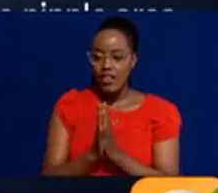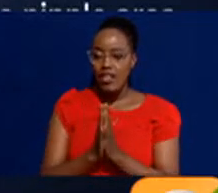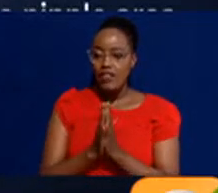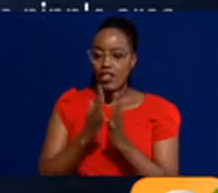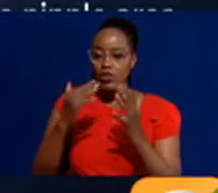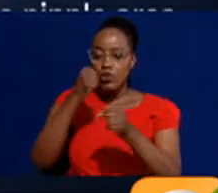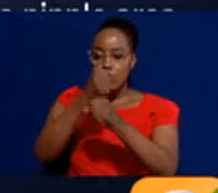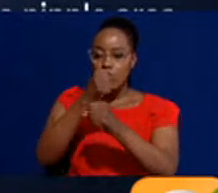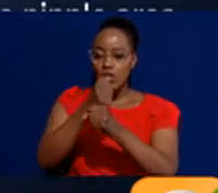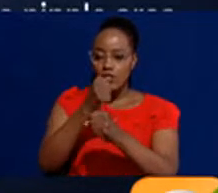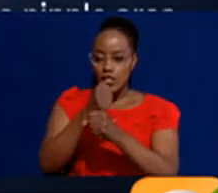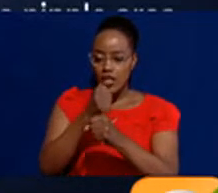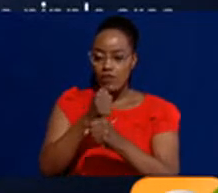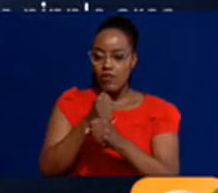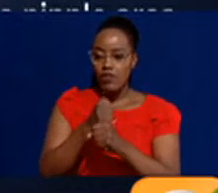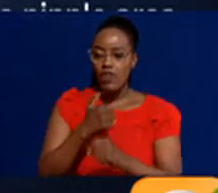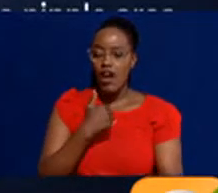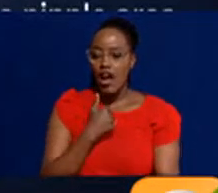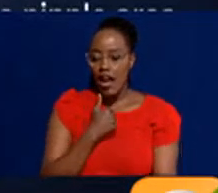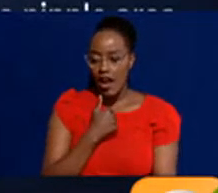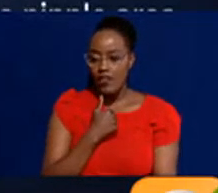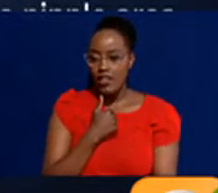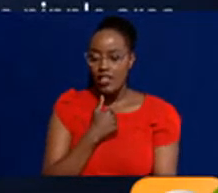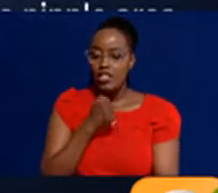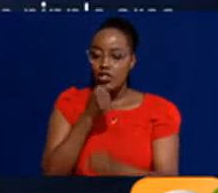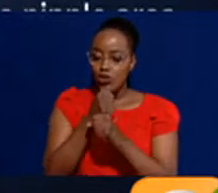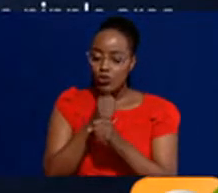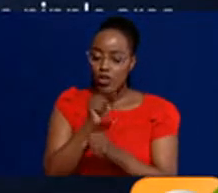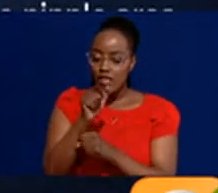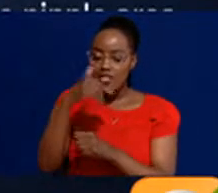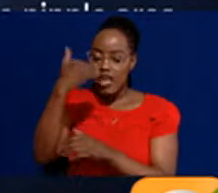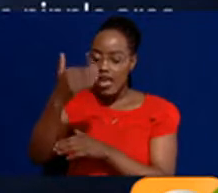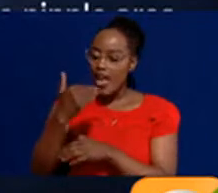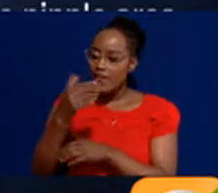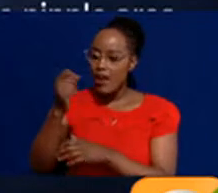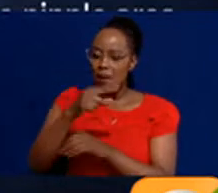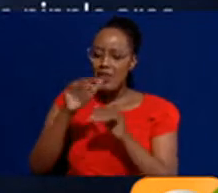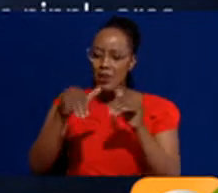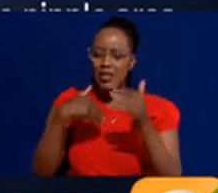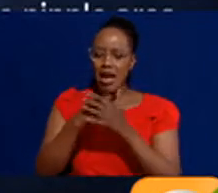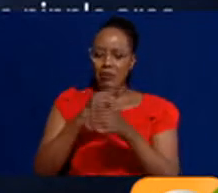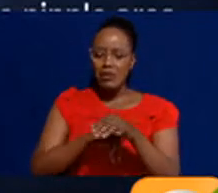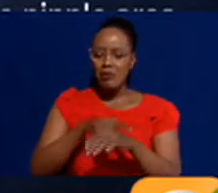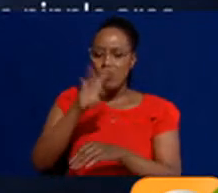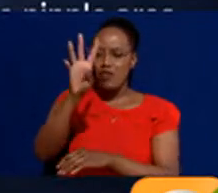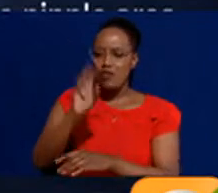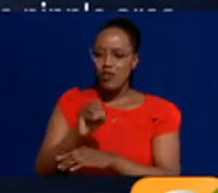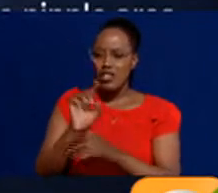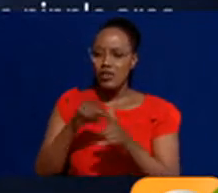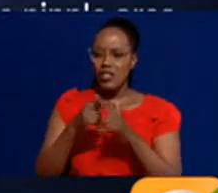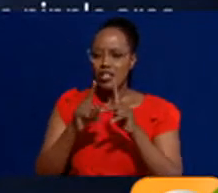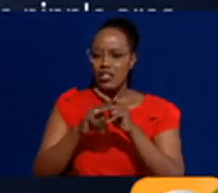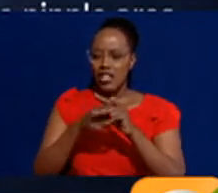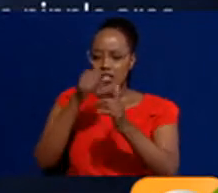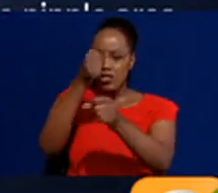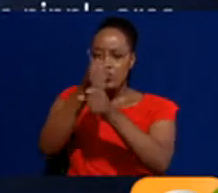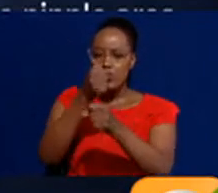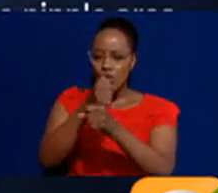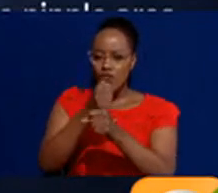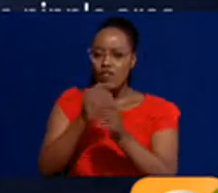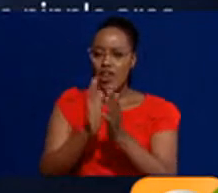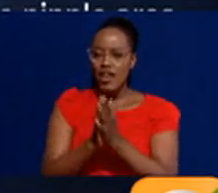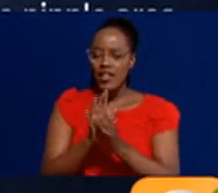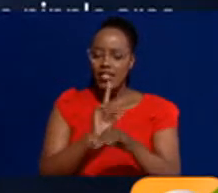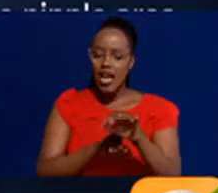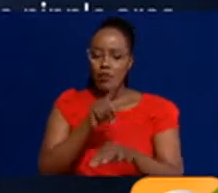we advise our patients is that you need to do this every month. You don't have to wait until you're 40 to start doing this. You can start even in your